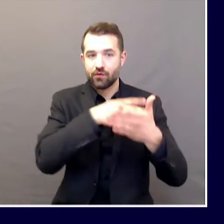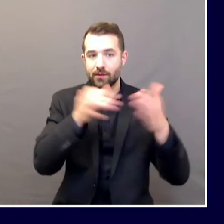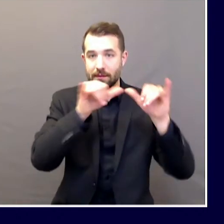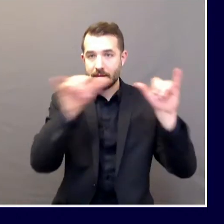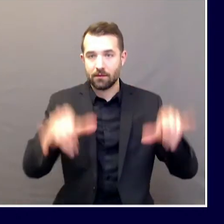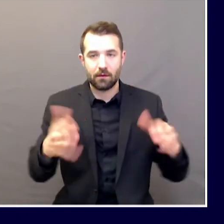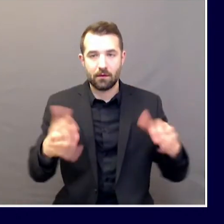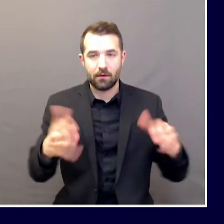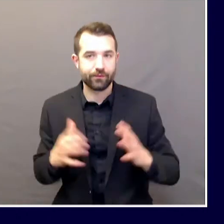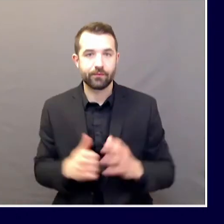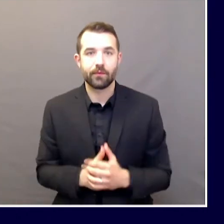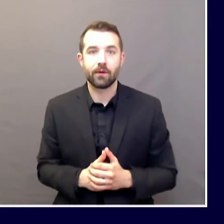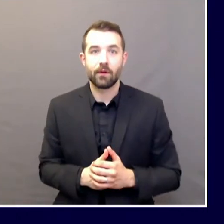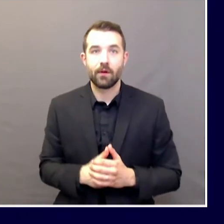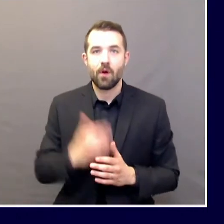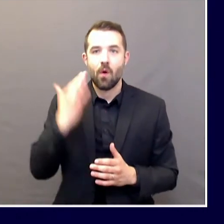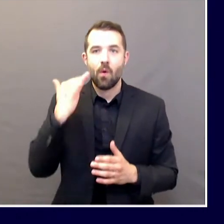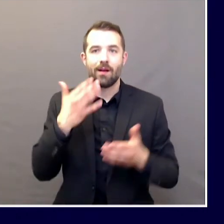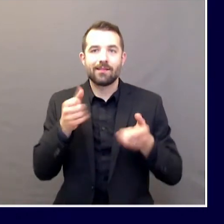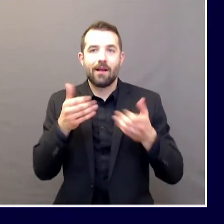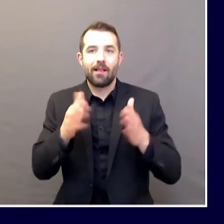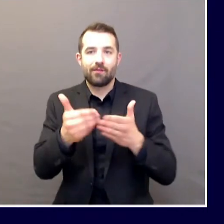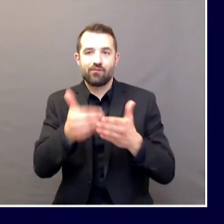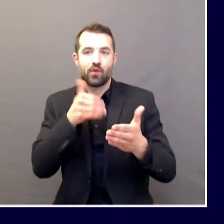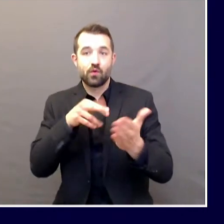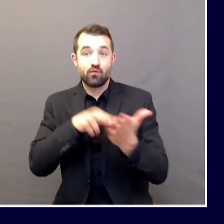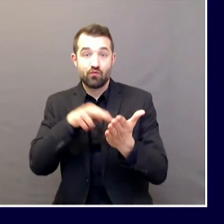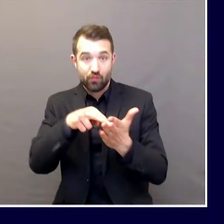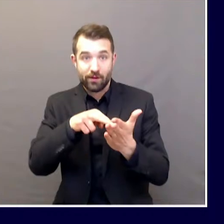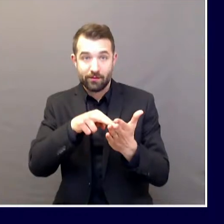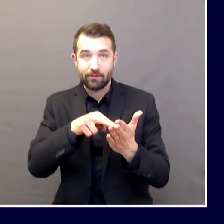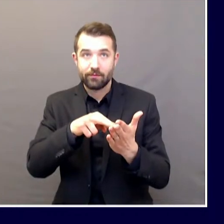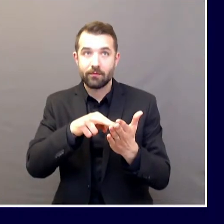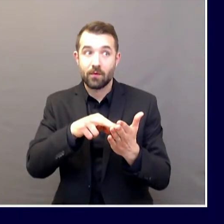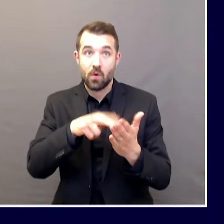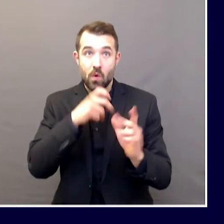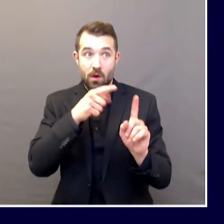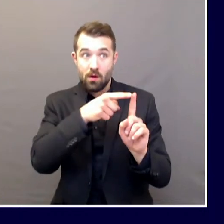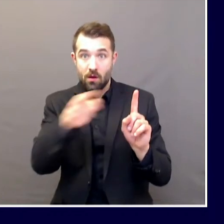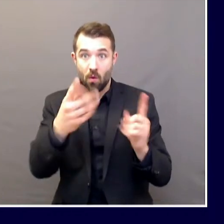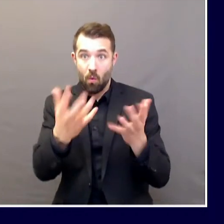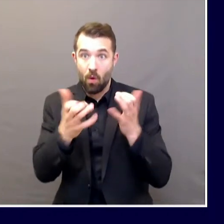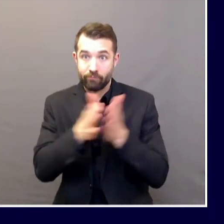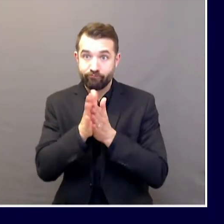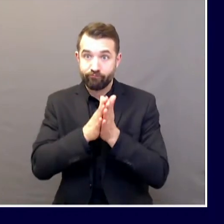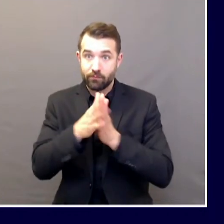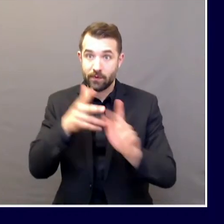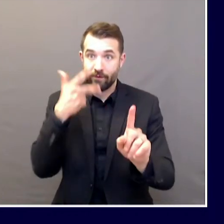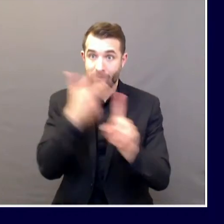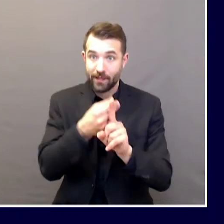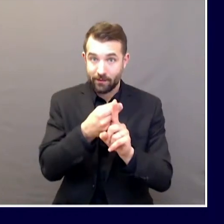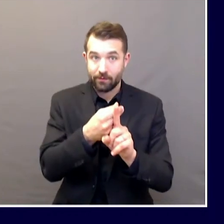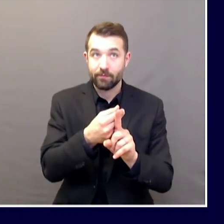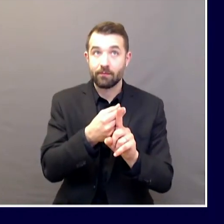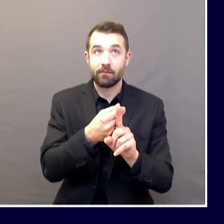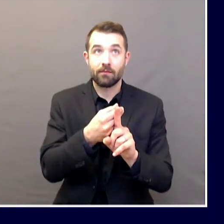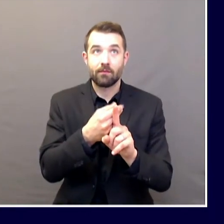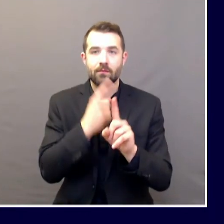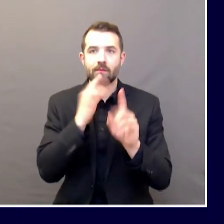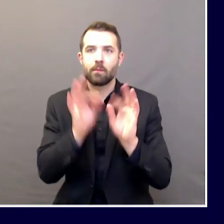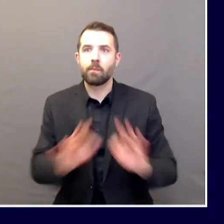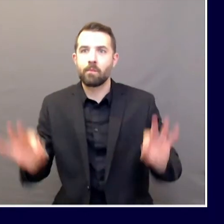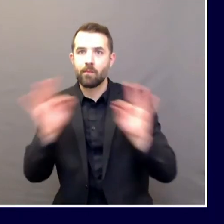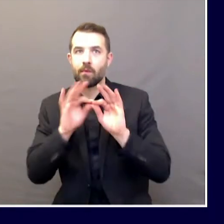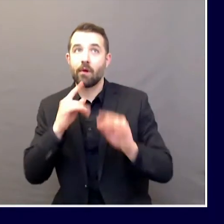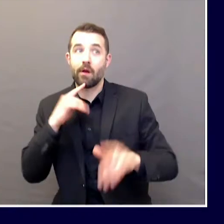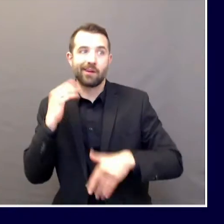make sure that places that want to be offering vaccines don't have scheduling as the hurdle that they're facing. And for that